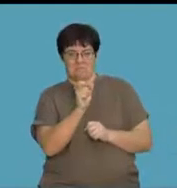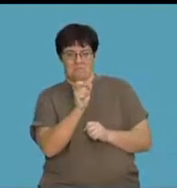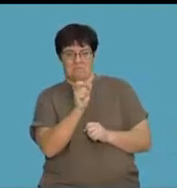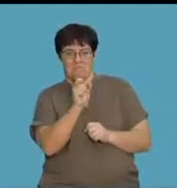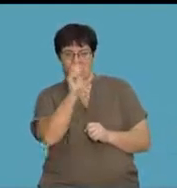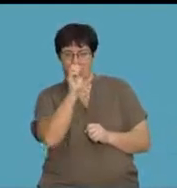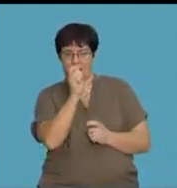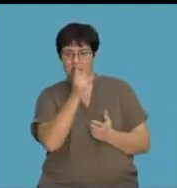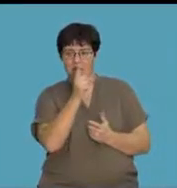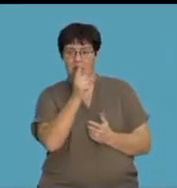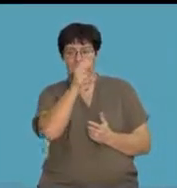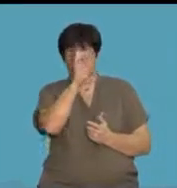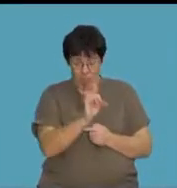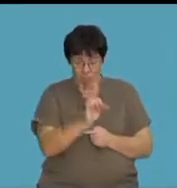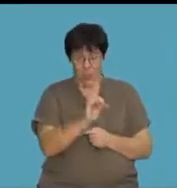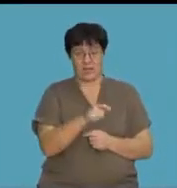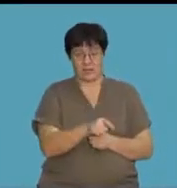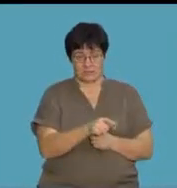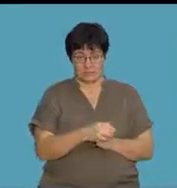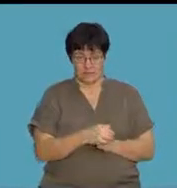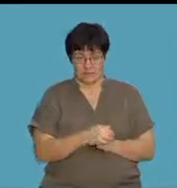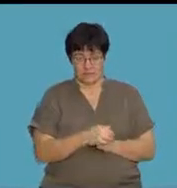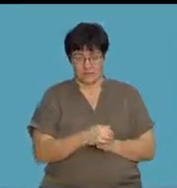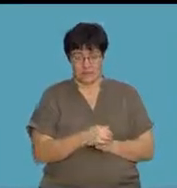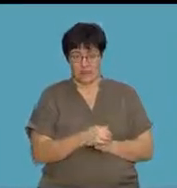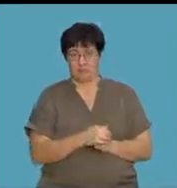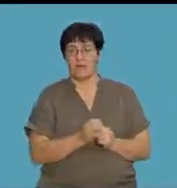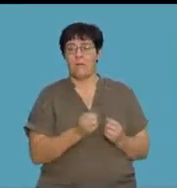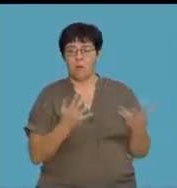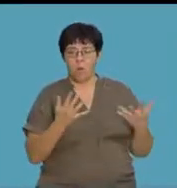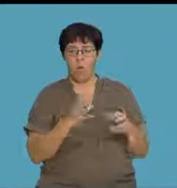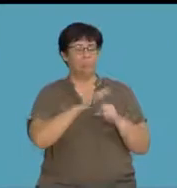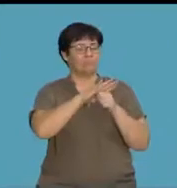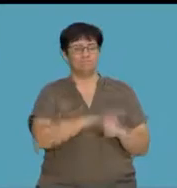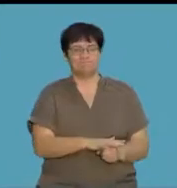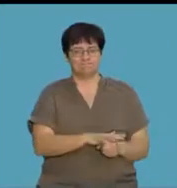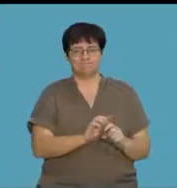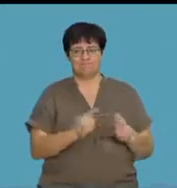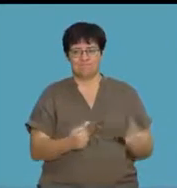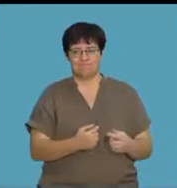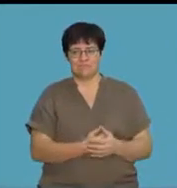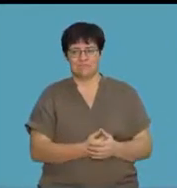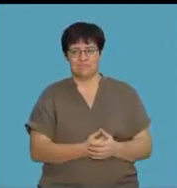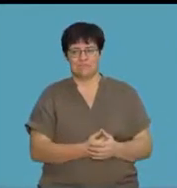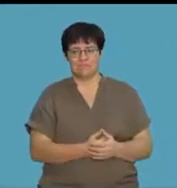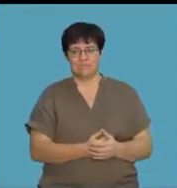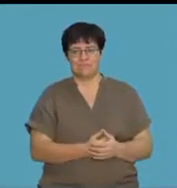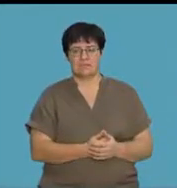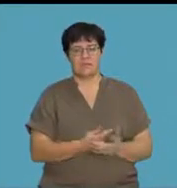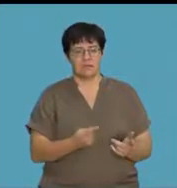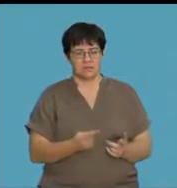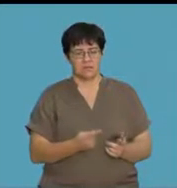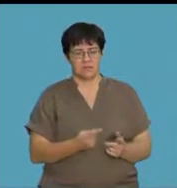smaller. Pay careful attention to that, okay? They are generally incompressible, and they exert pressure in